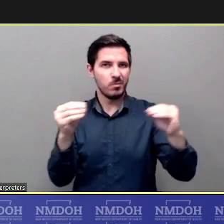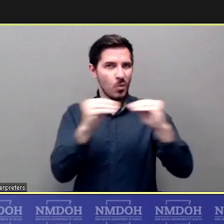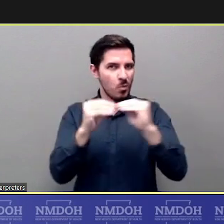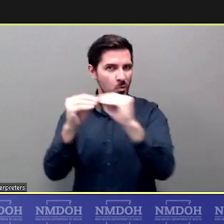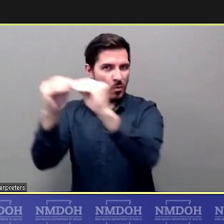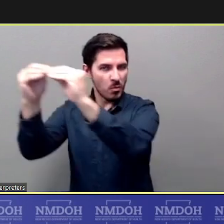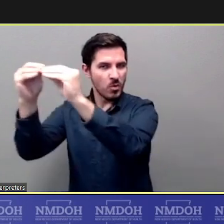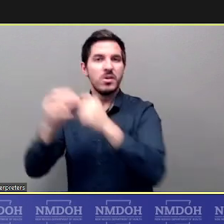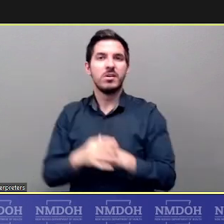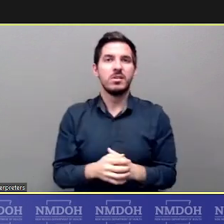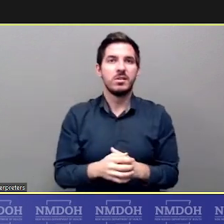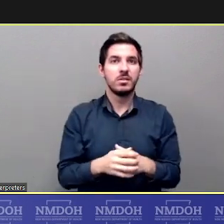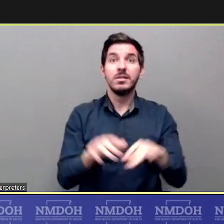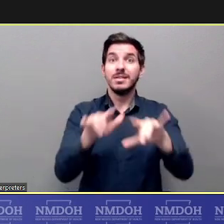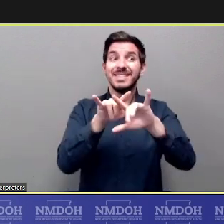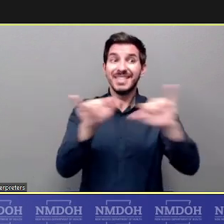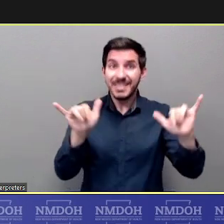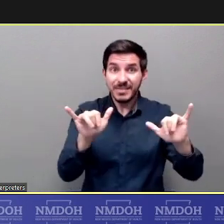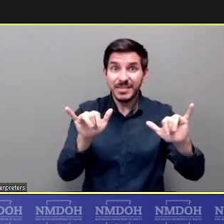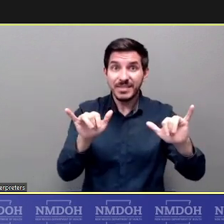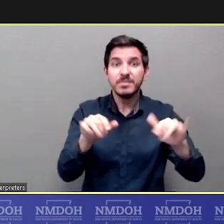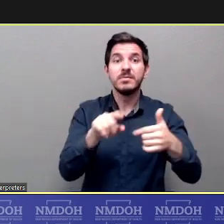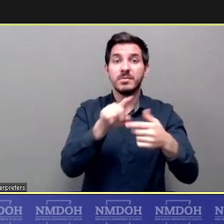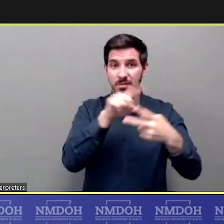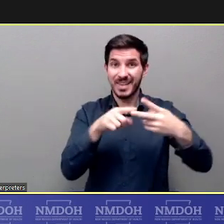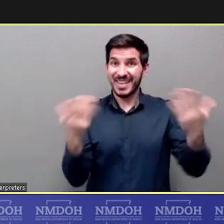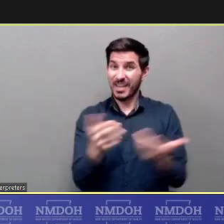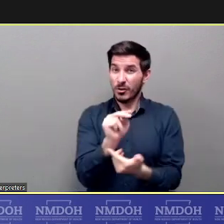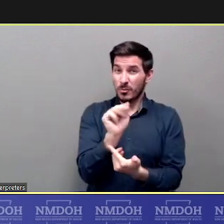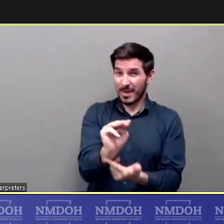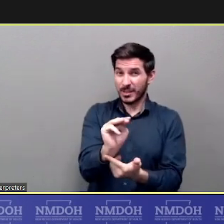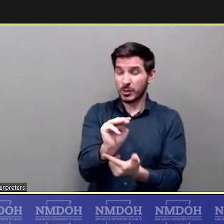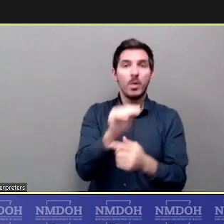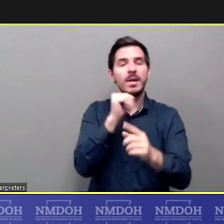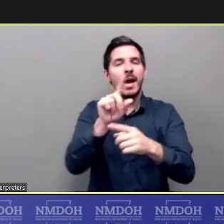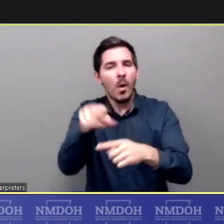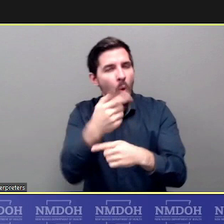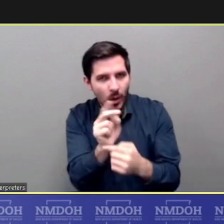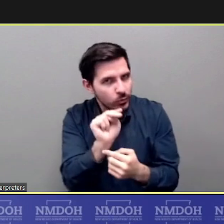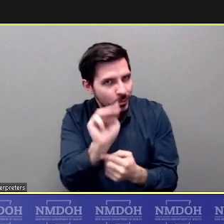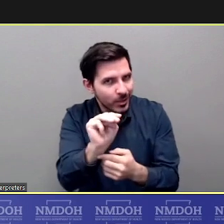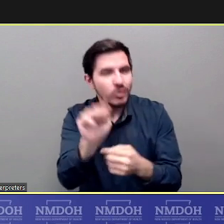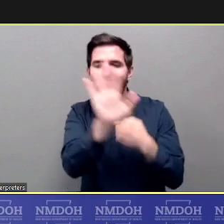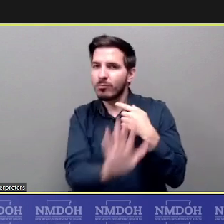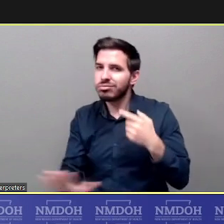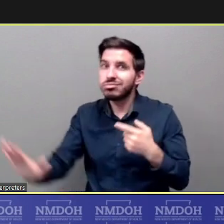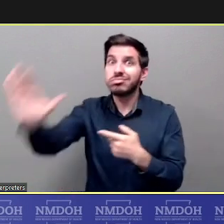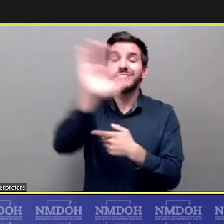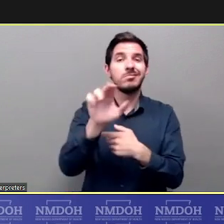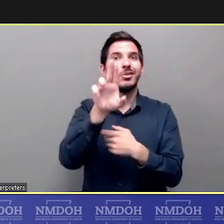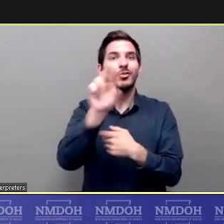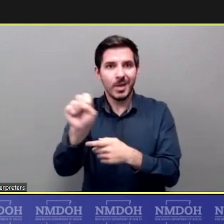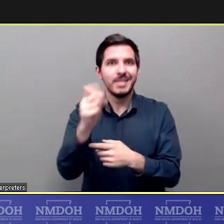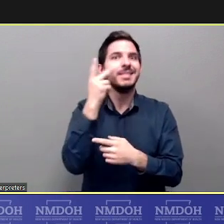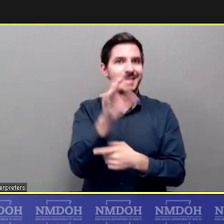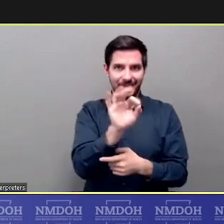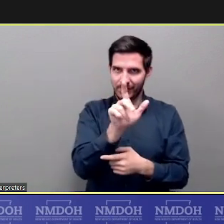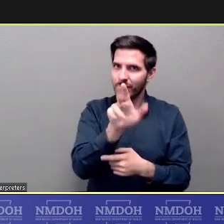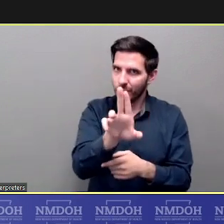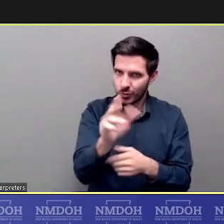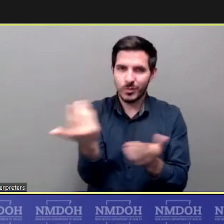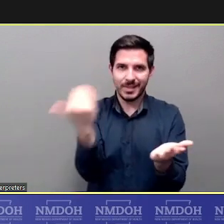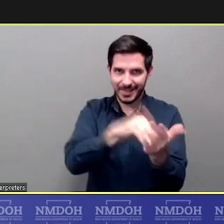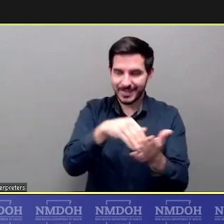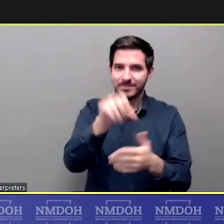high rise in flu cases in New Mexico, not just in New Mexico, but in the whole United States. And also